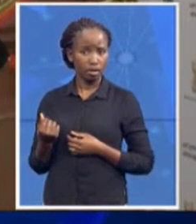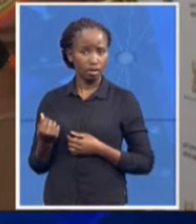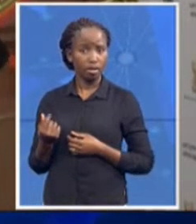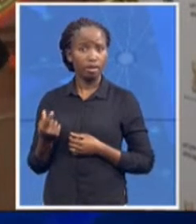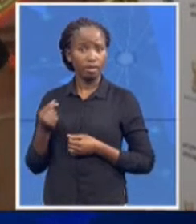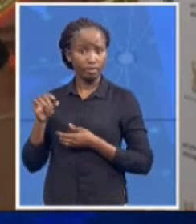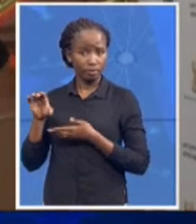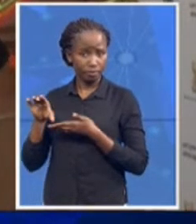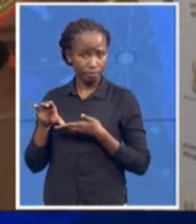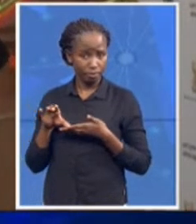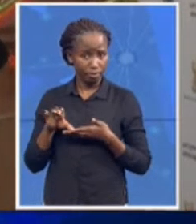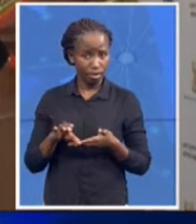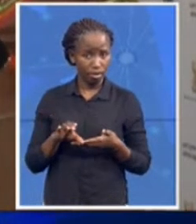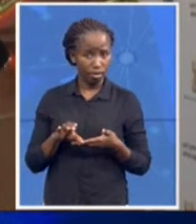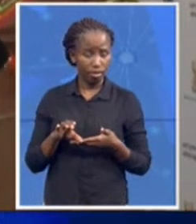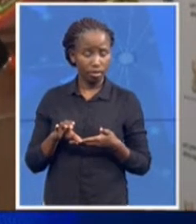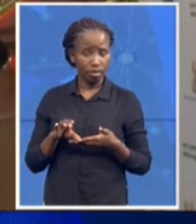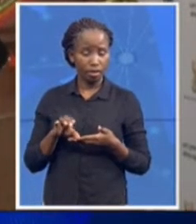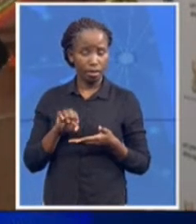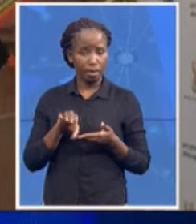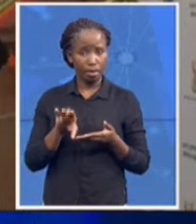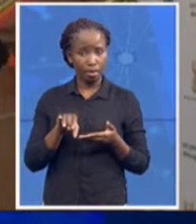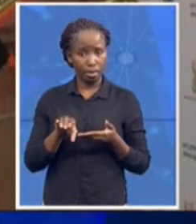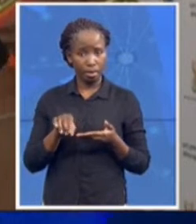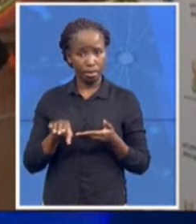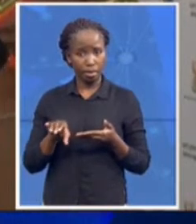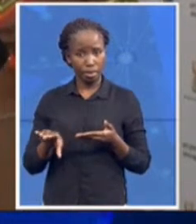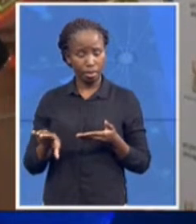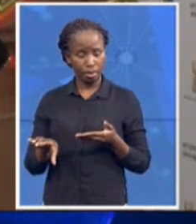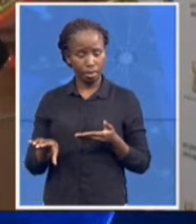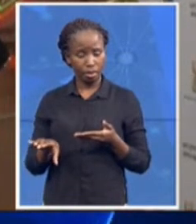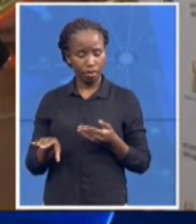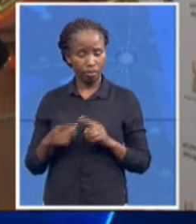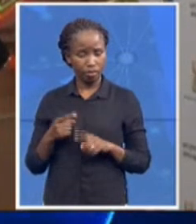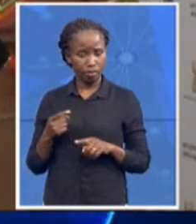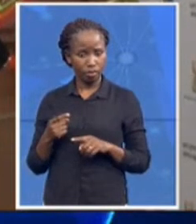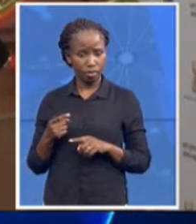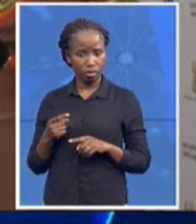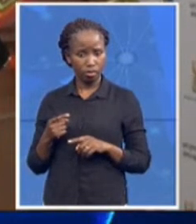in contravention of the National Arts Council Act and the PFMA?